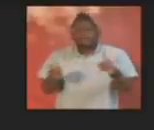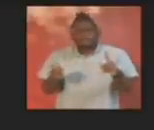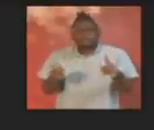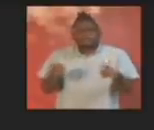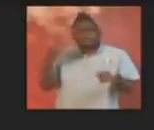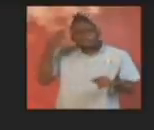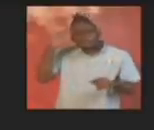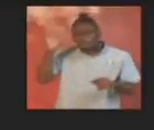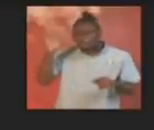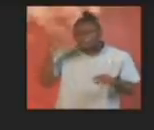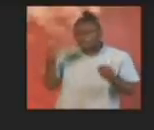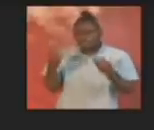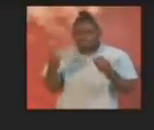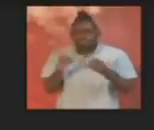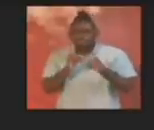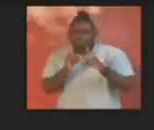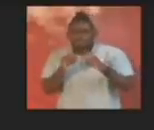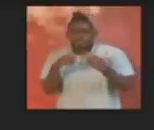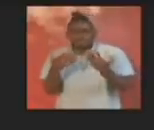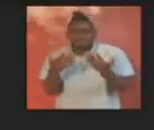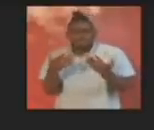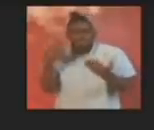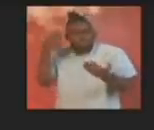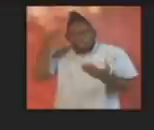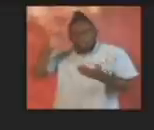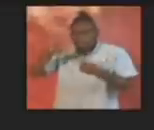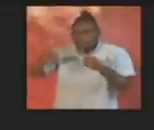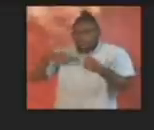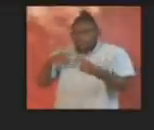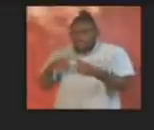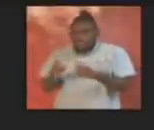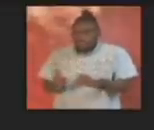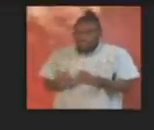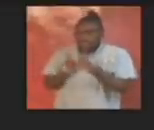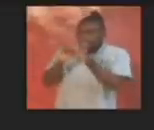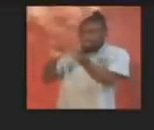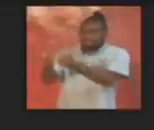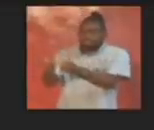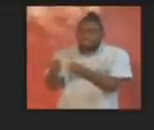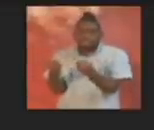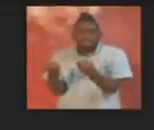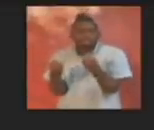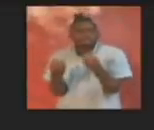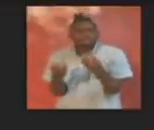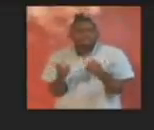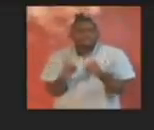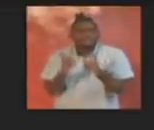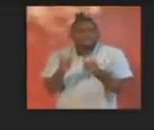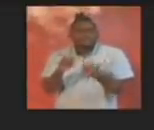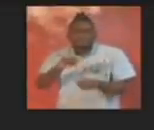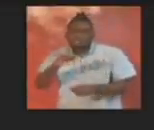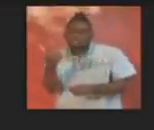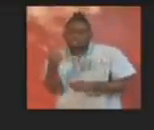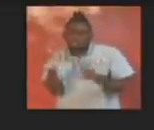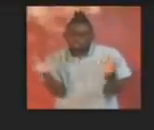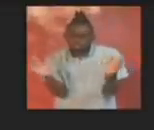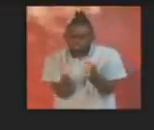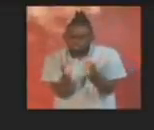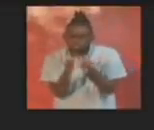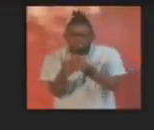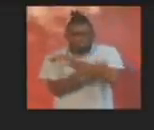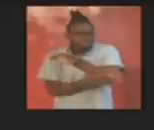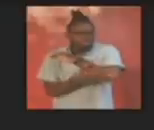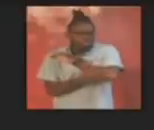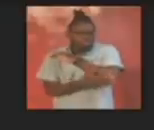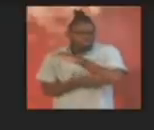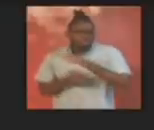have no idea when they're going to donate, what they're going to donate, after how, you know, what